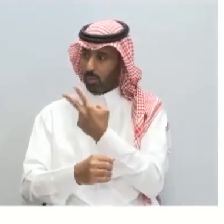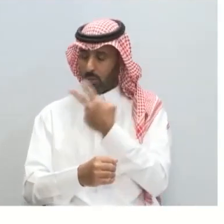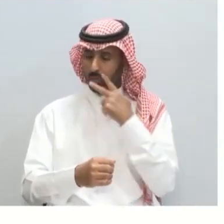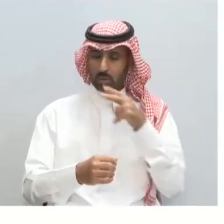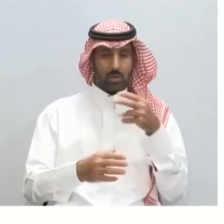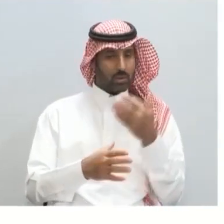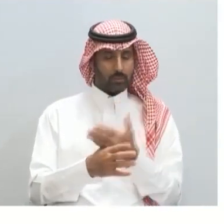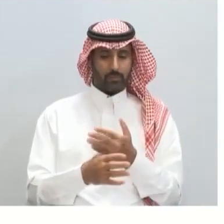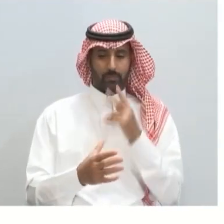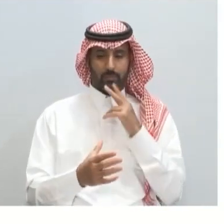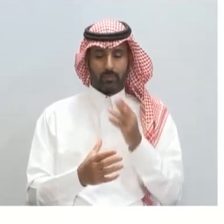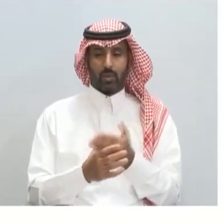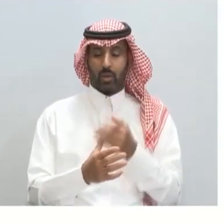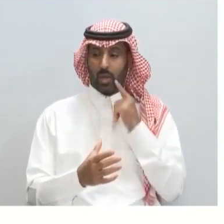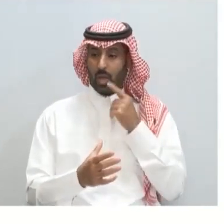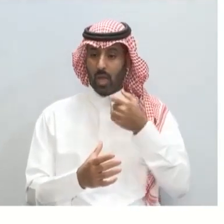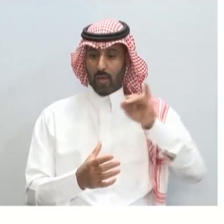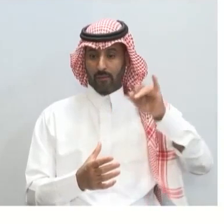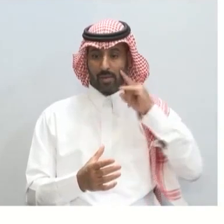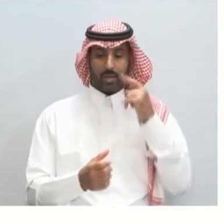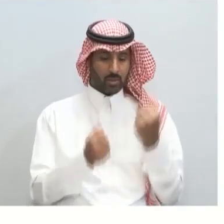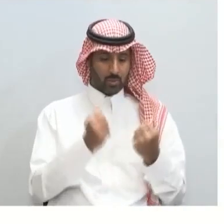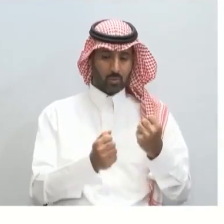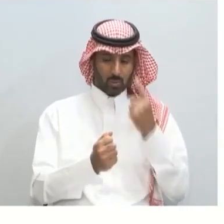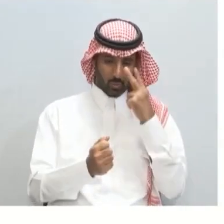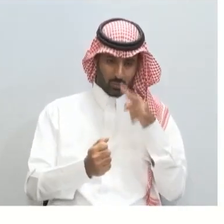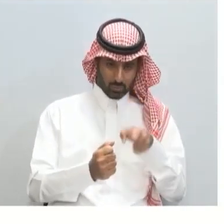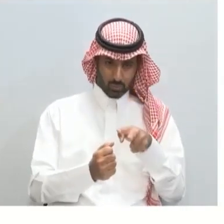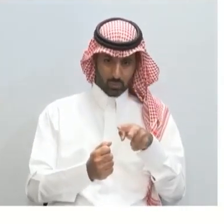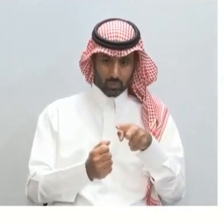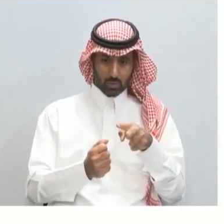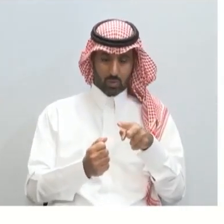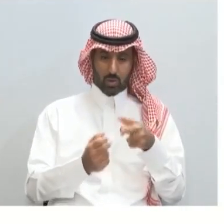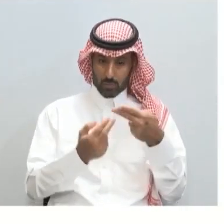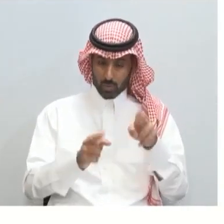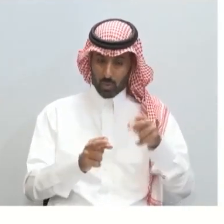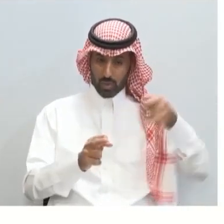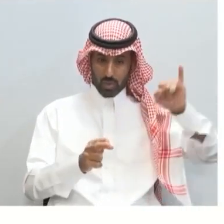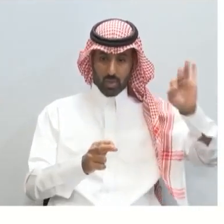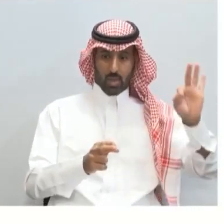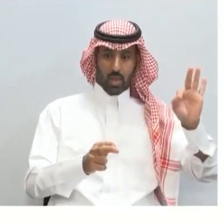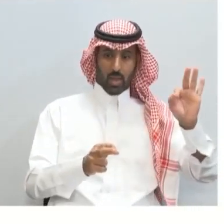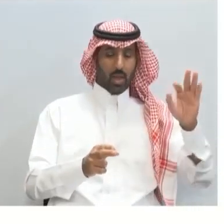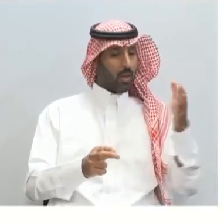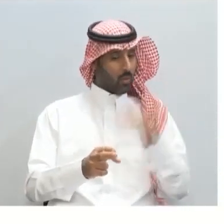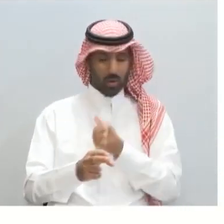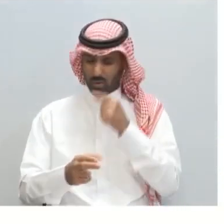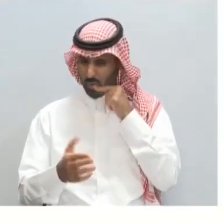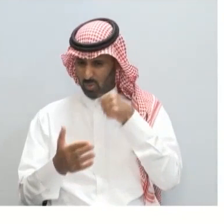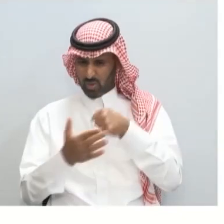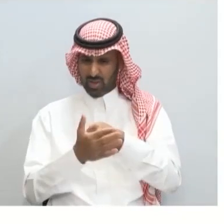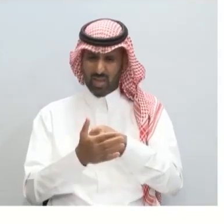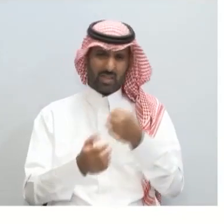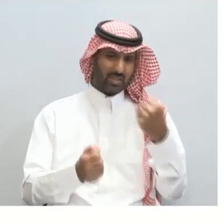see the correct answer if he had driven more carefully begin with the if here he wouldn't have